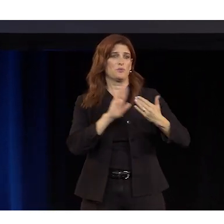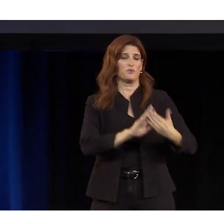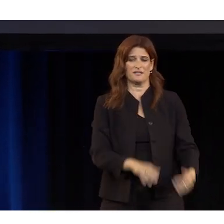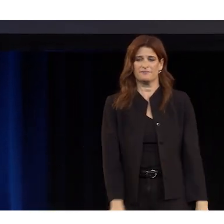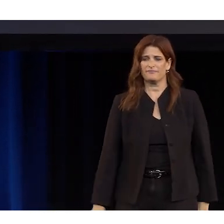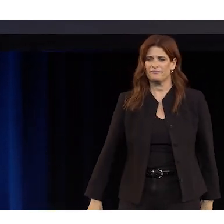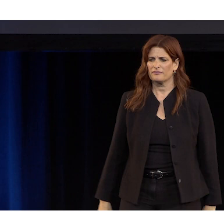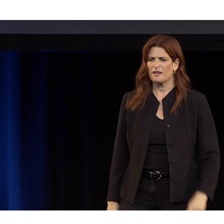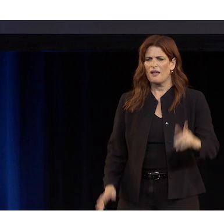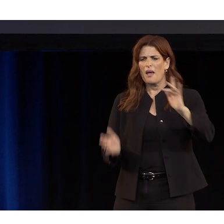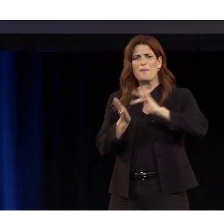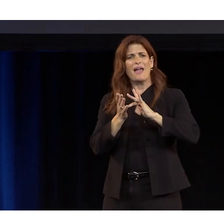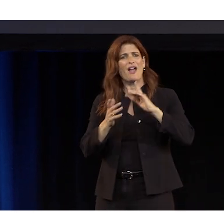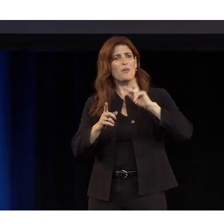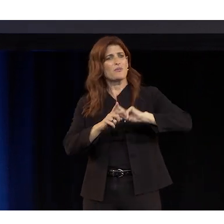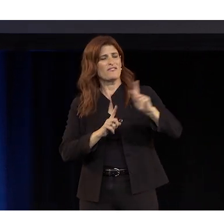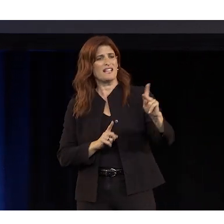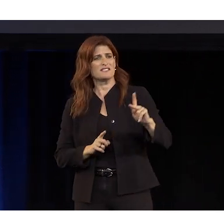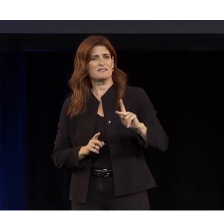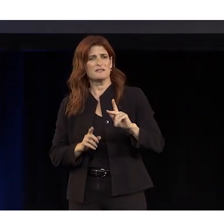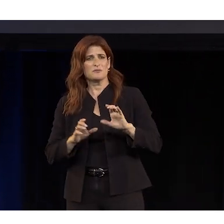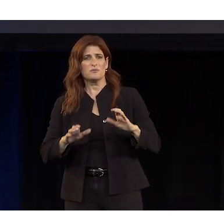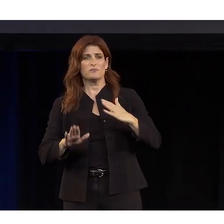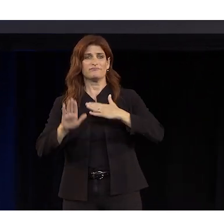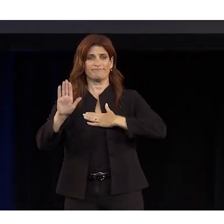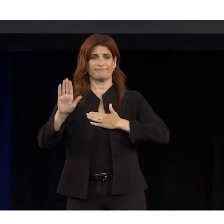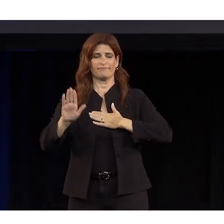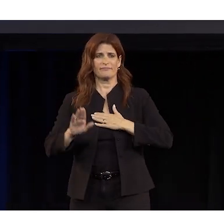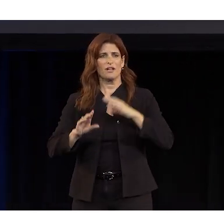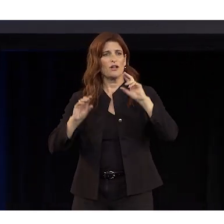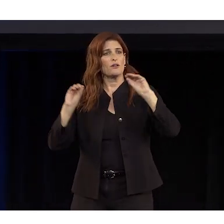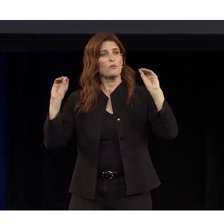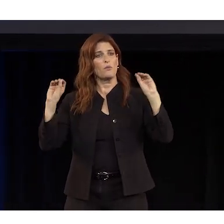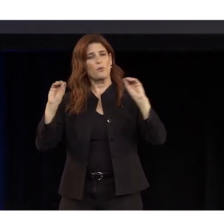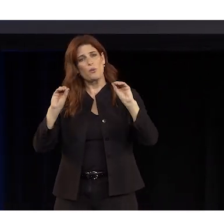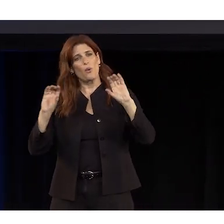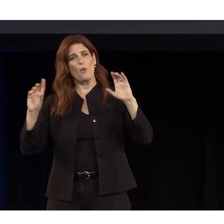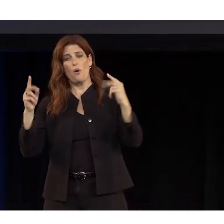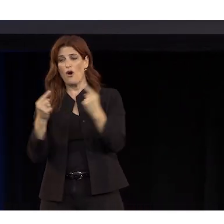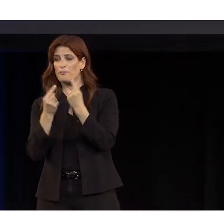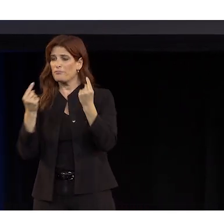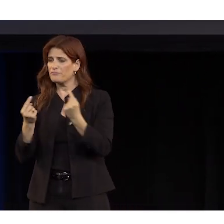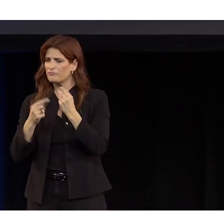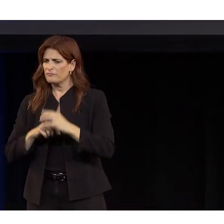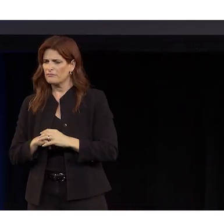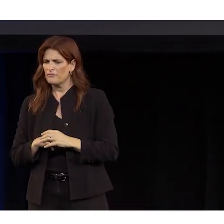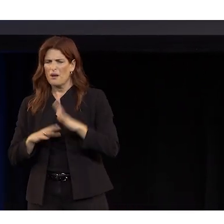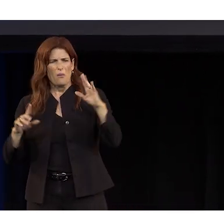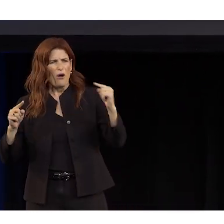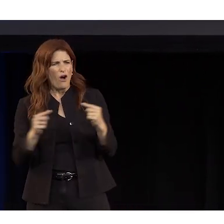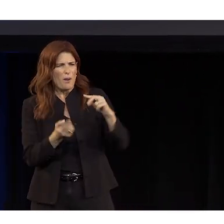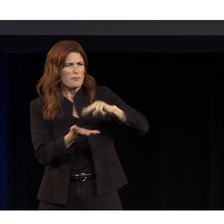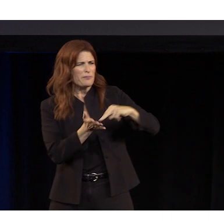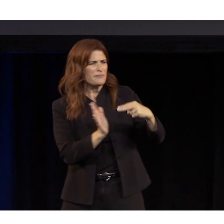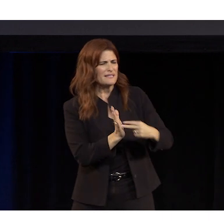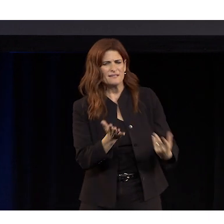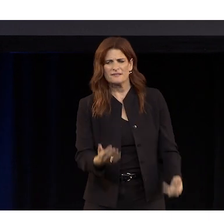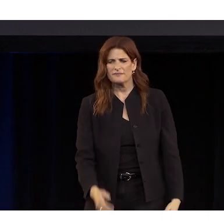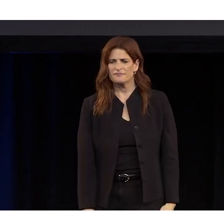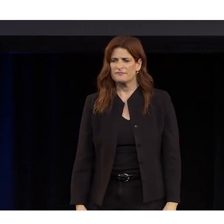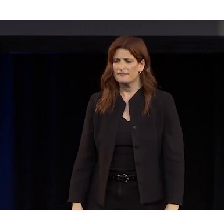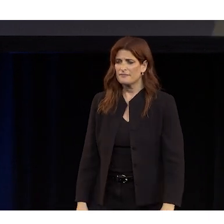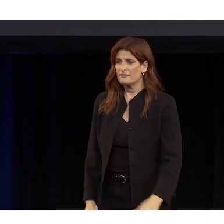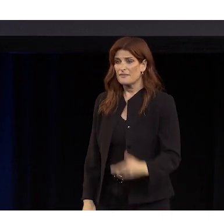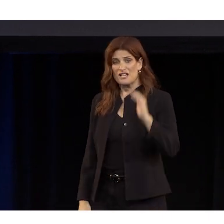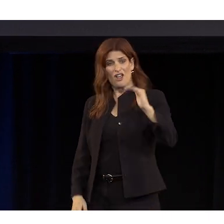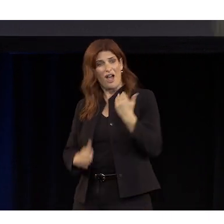eliminate an entire community. Medical professionals take an oath to do no harm. But what does